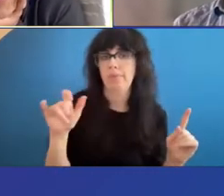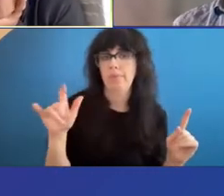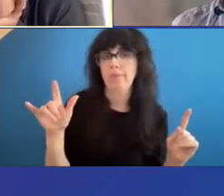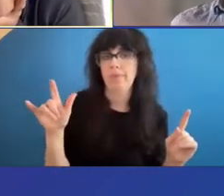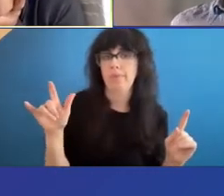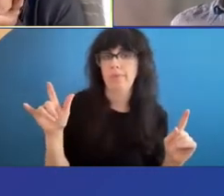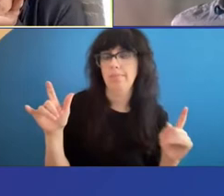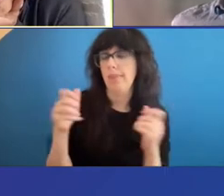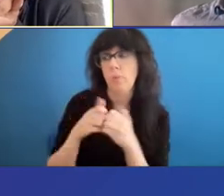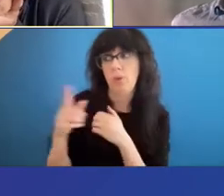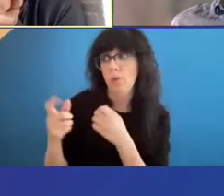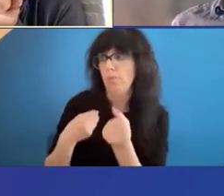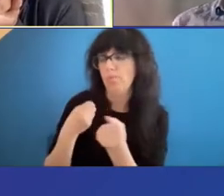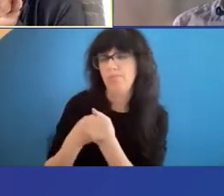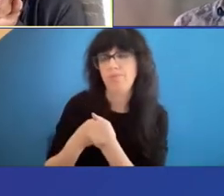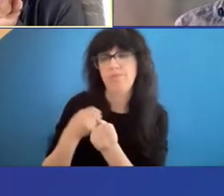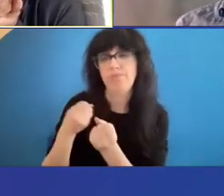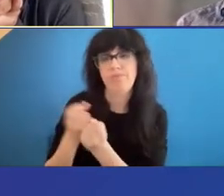With you.